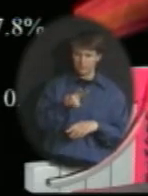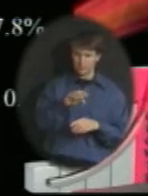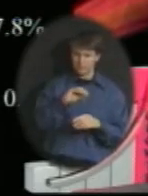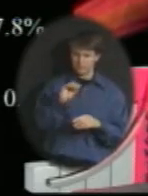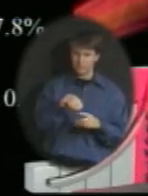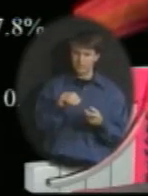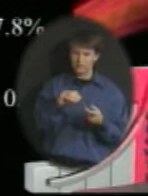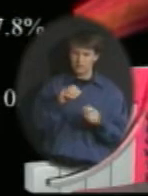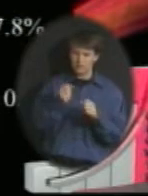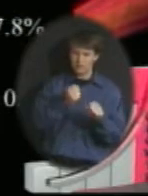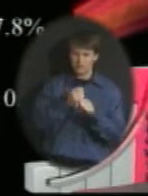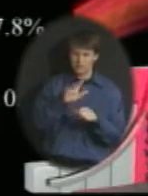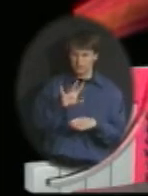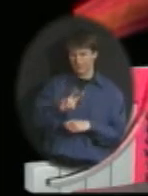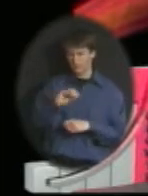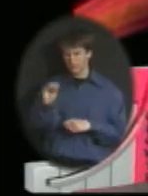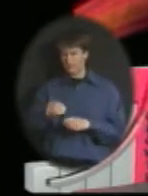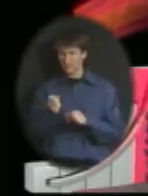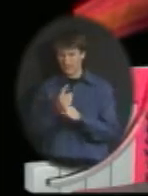7% annually.